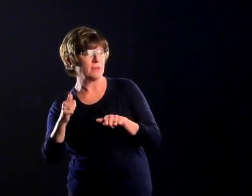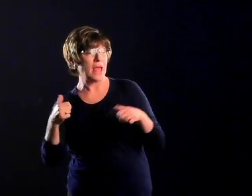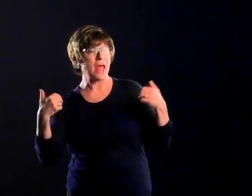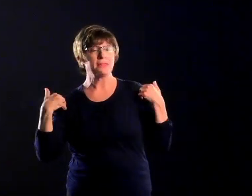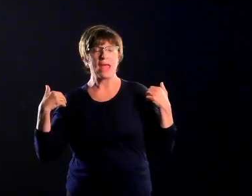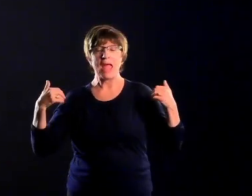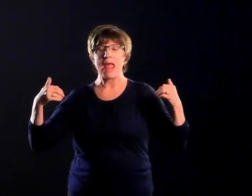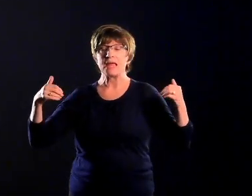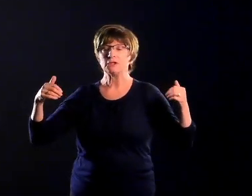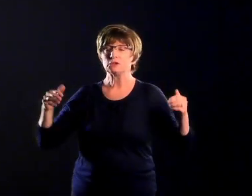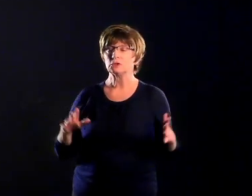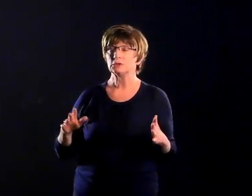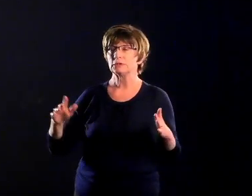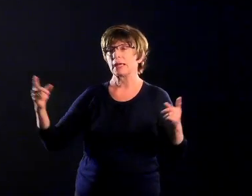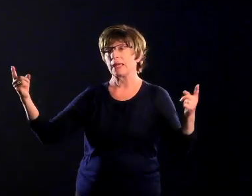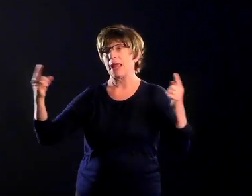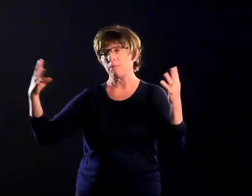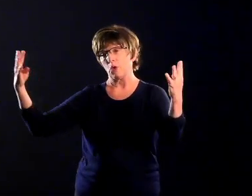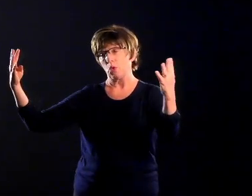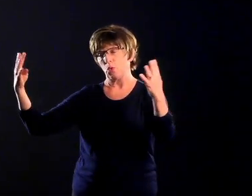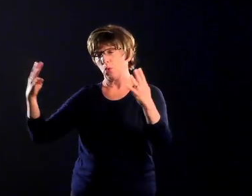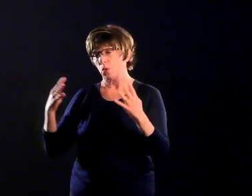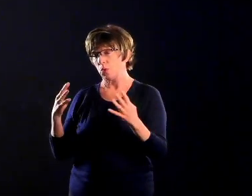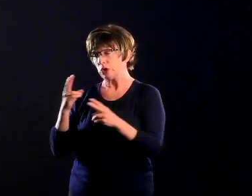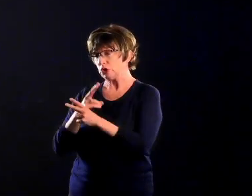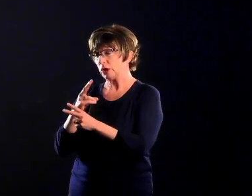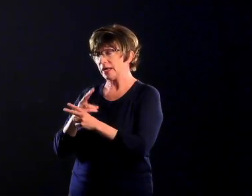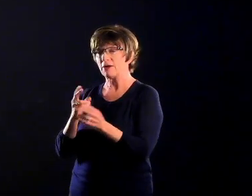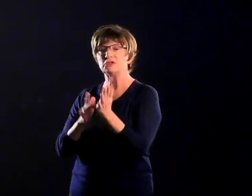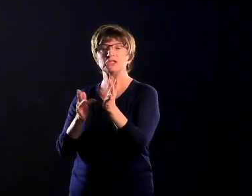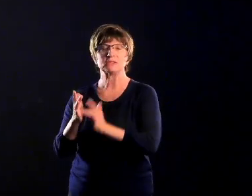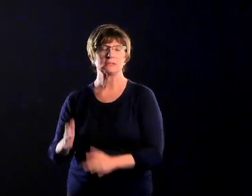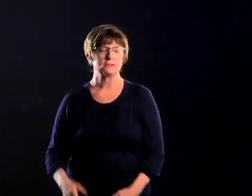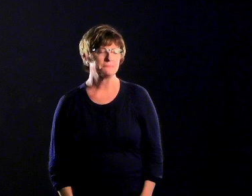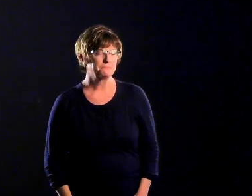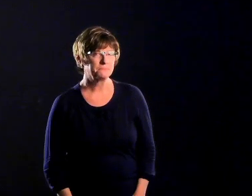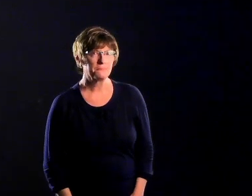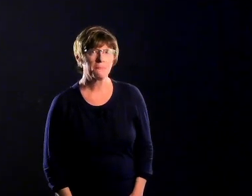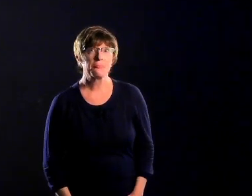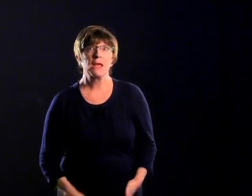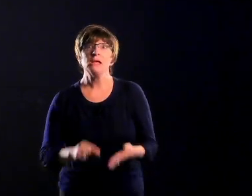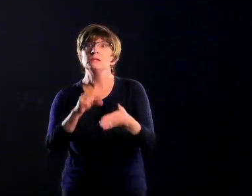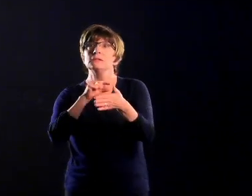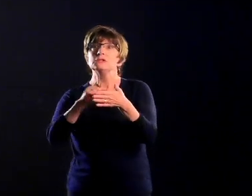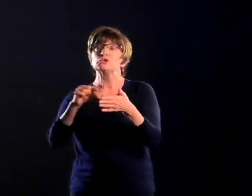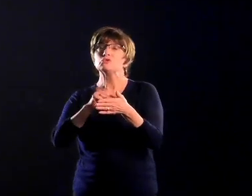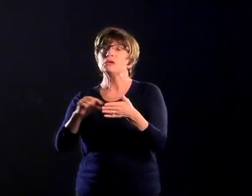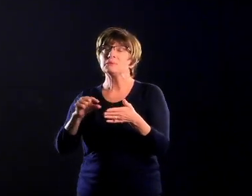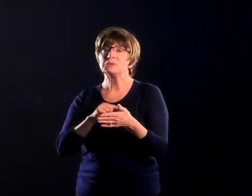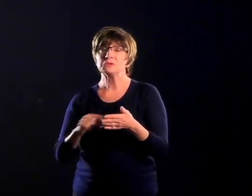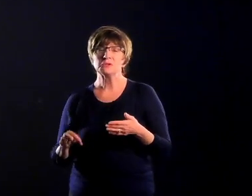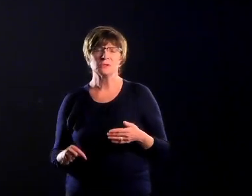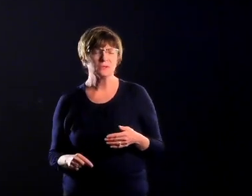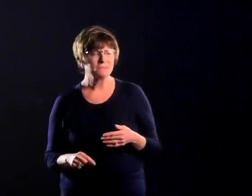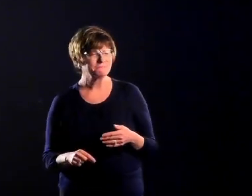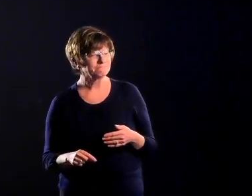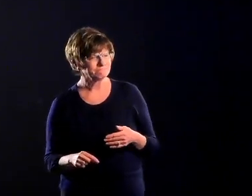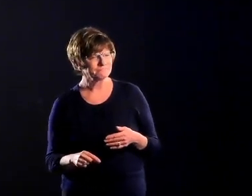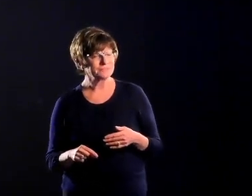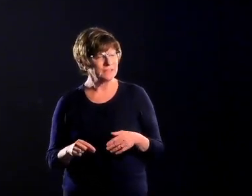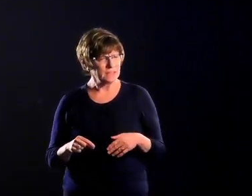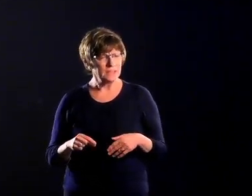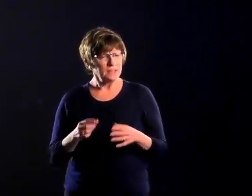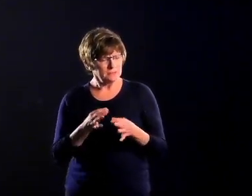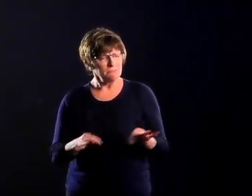and attended him. I read this passage of scripture for us today because there's probably no other place more poignant in my